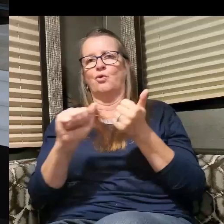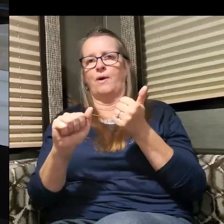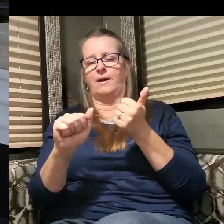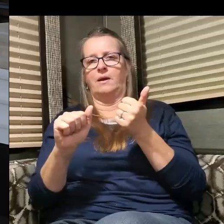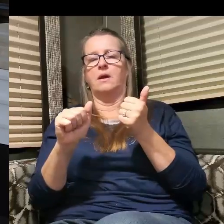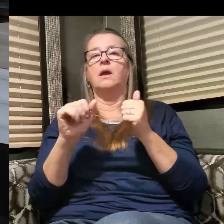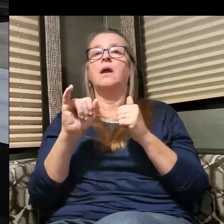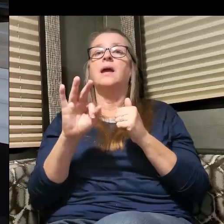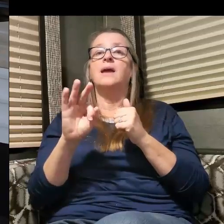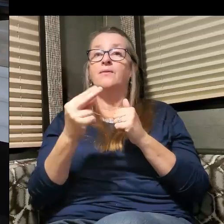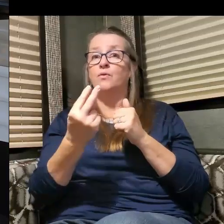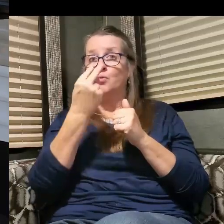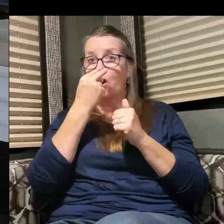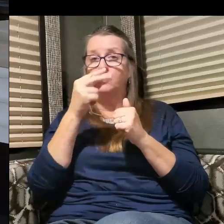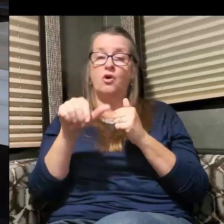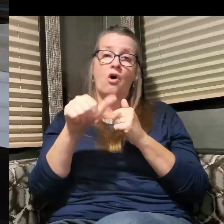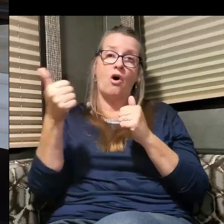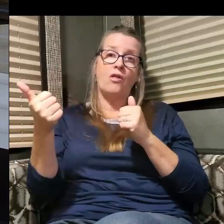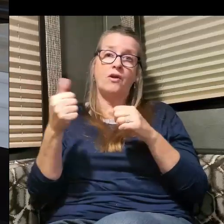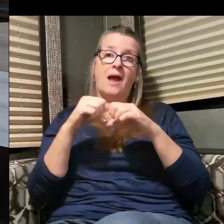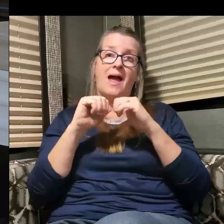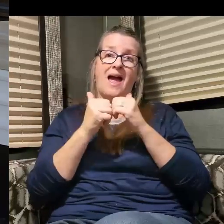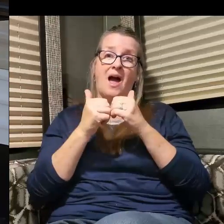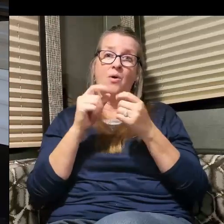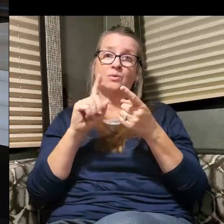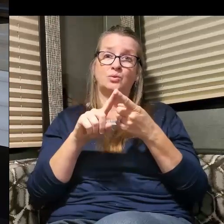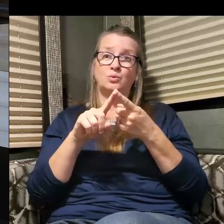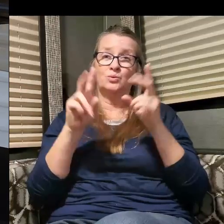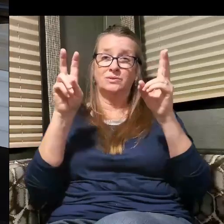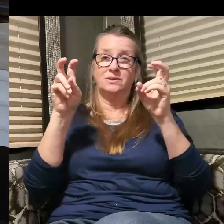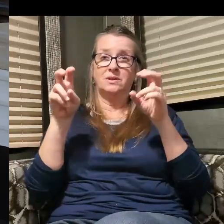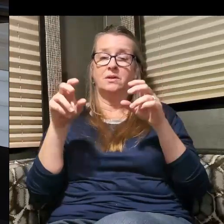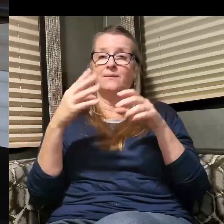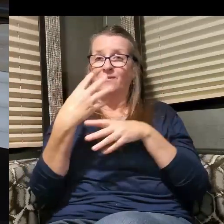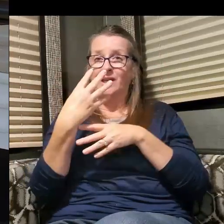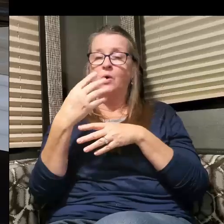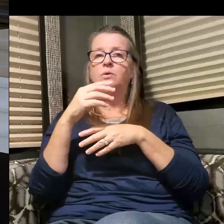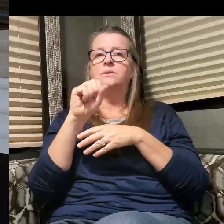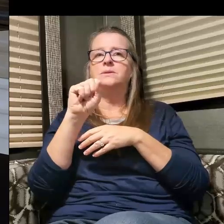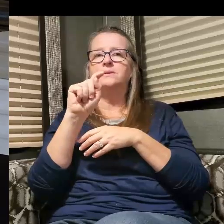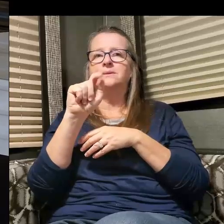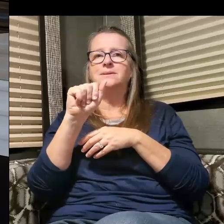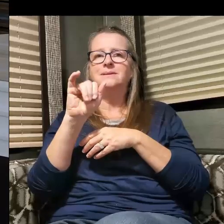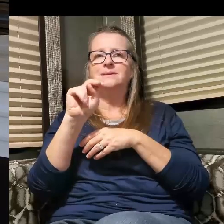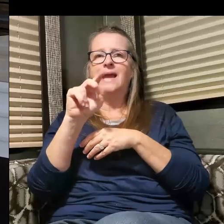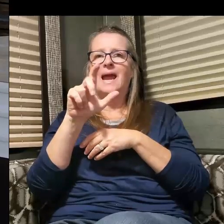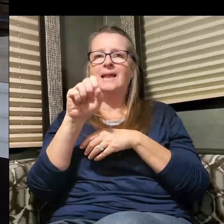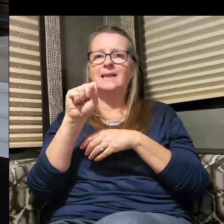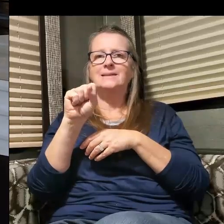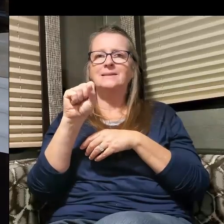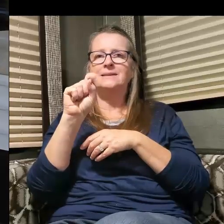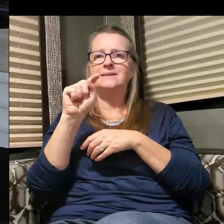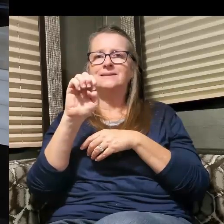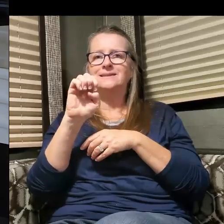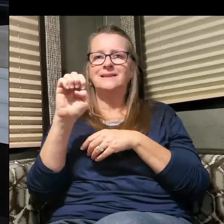handle. Also, if you've ever watched any of our other how-to videos, stainless steel screws.